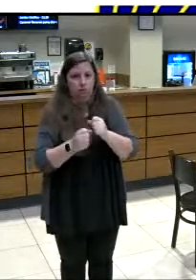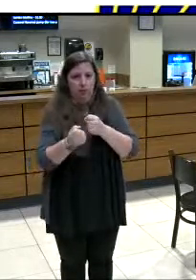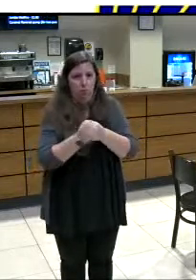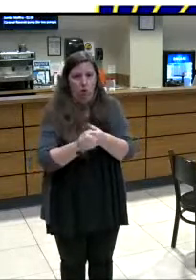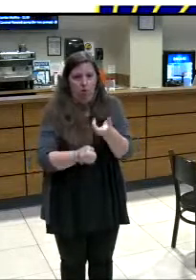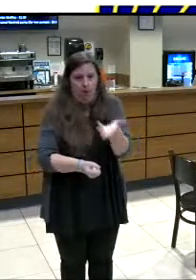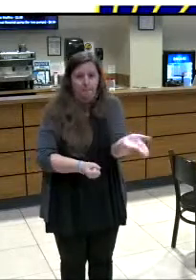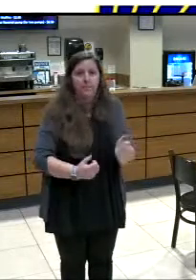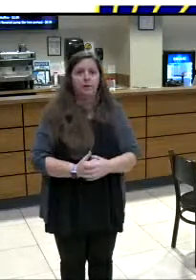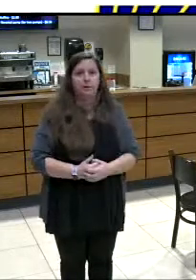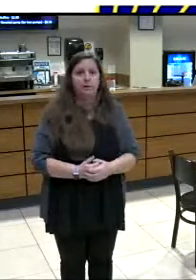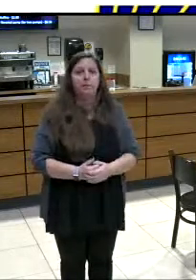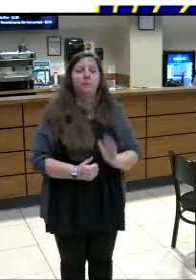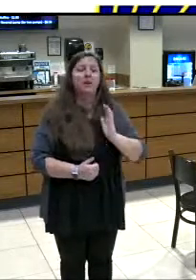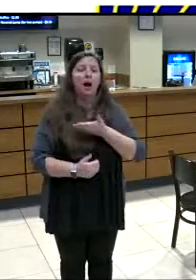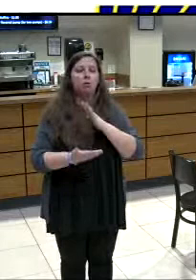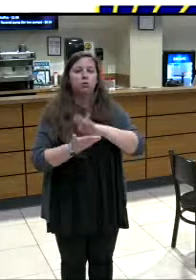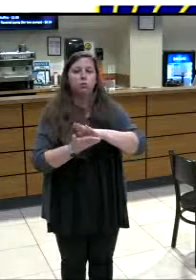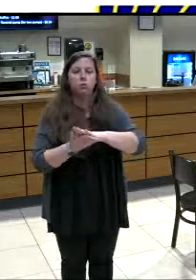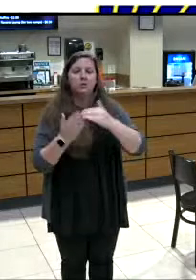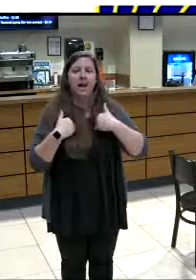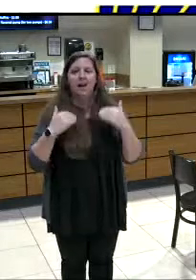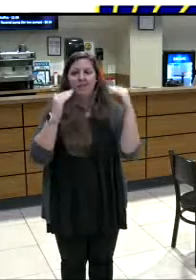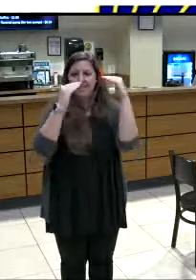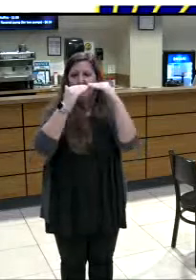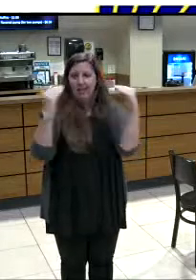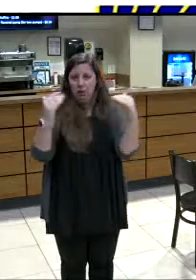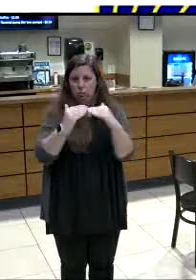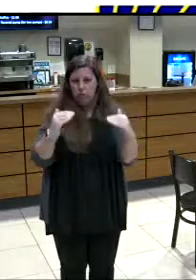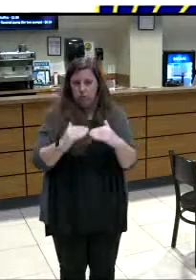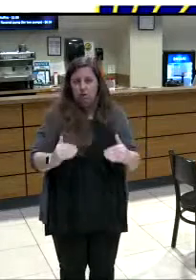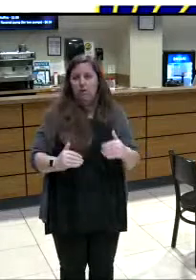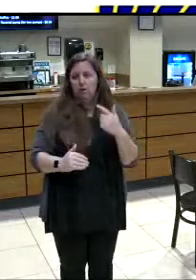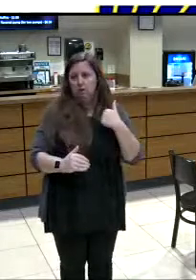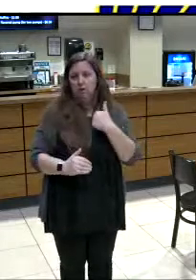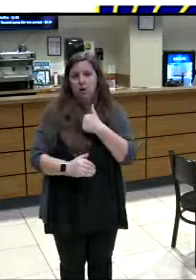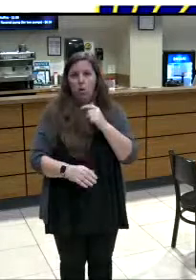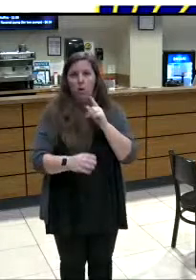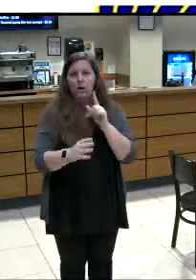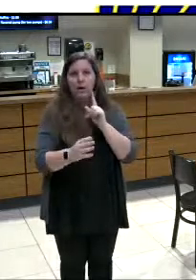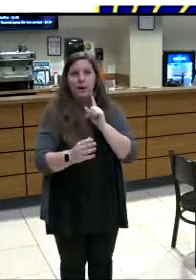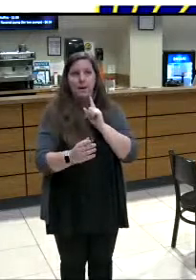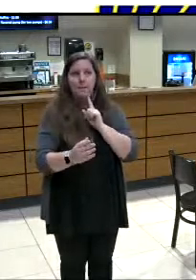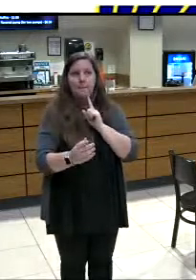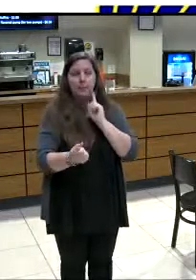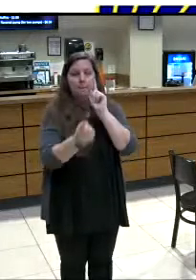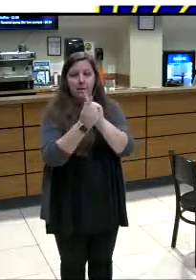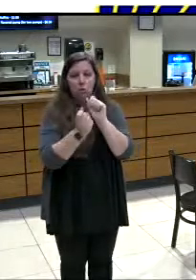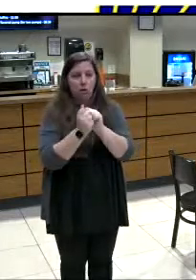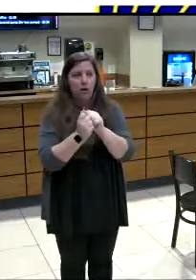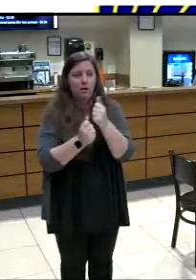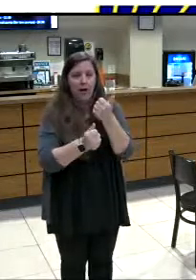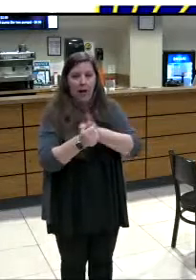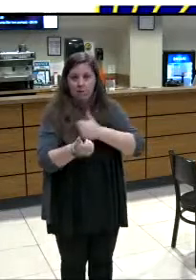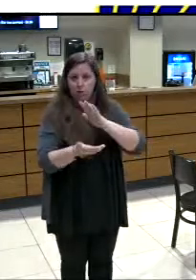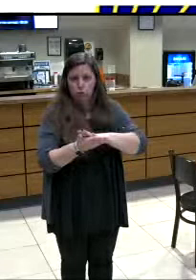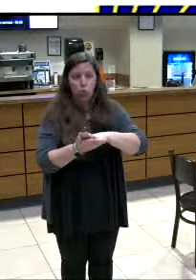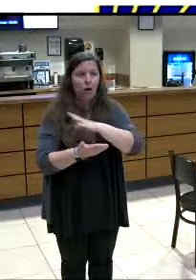Our schools are tiered, so we meet with every school as well as our Office of Early Learning,